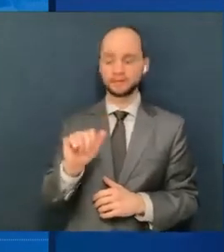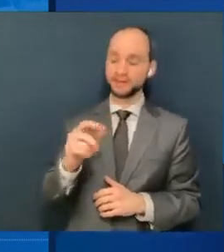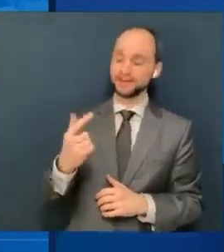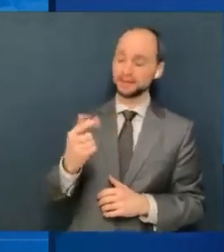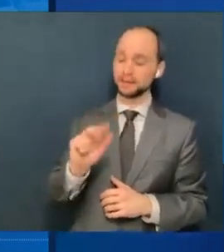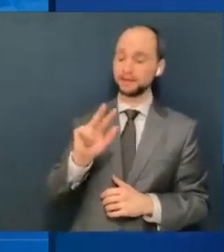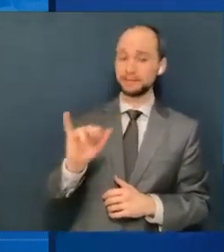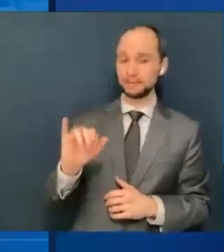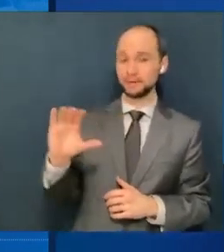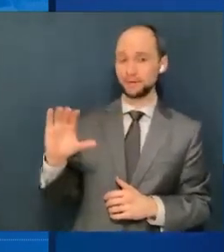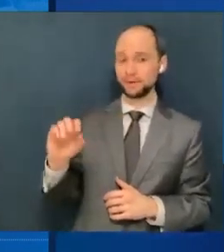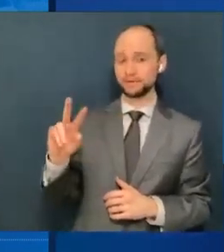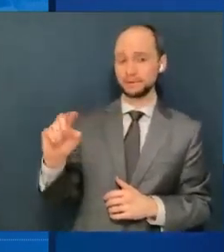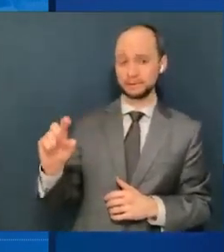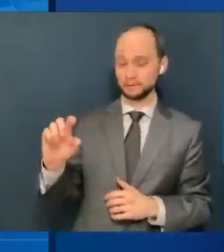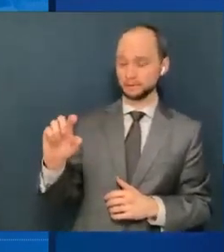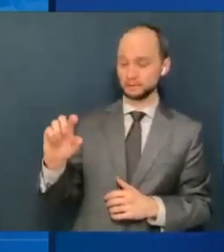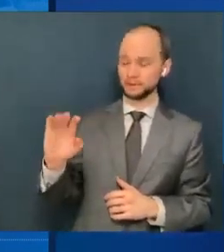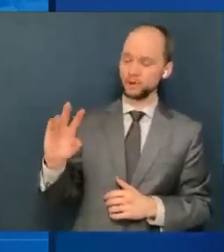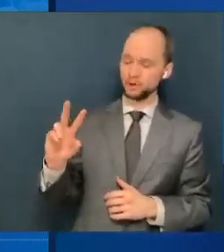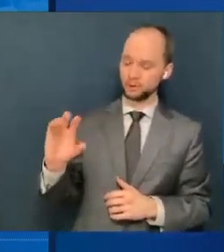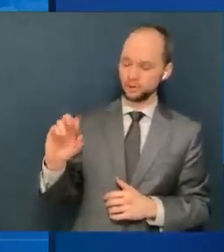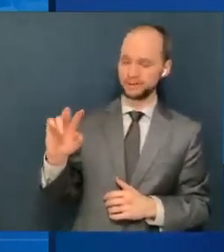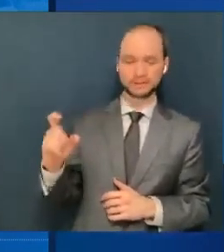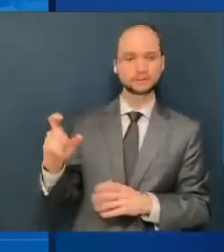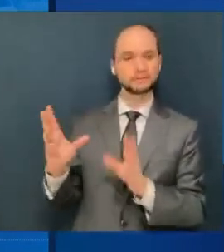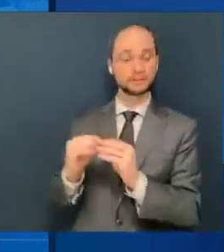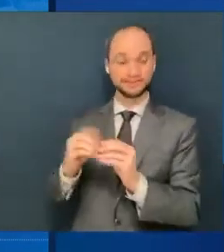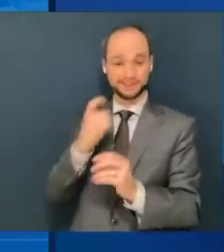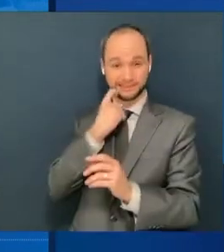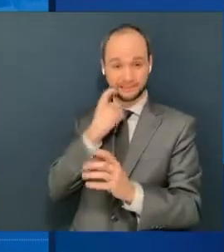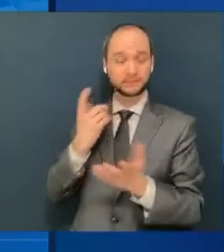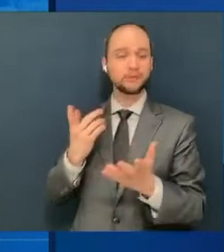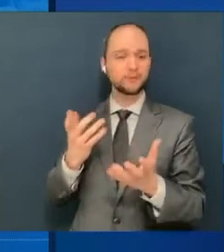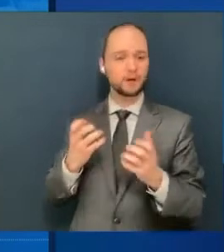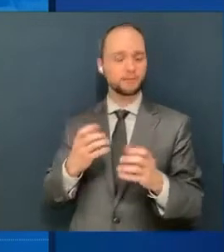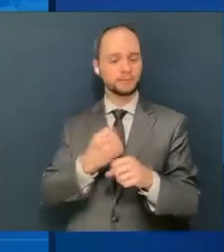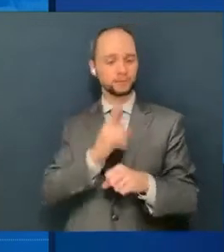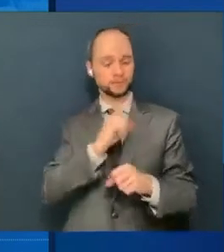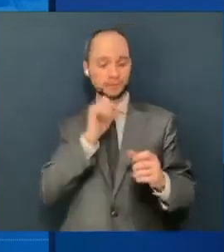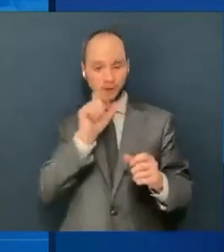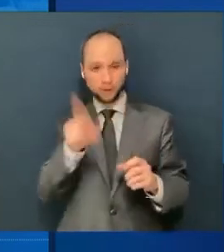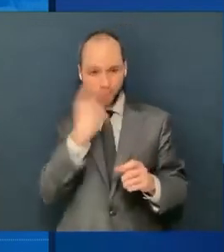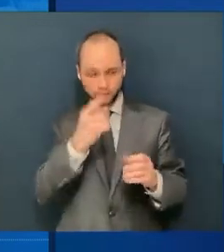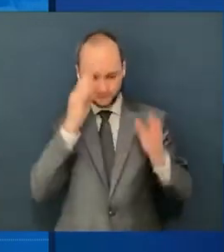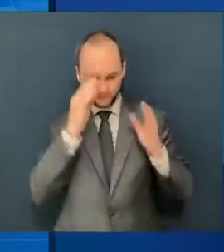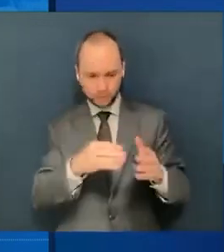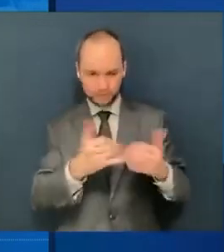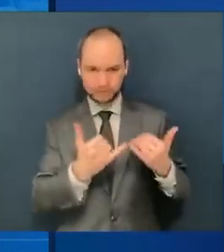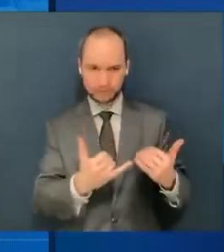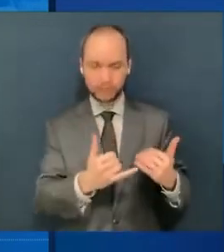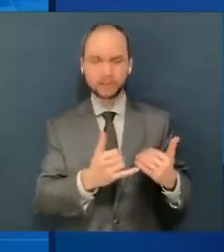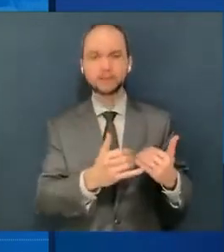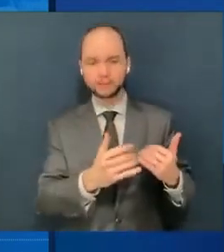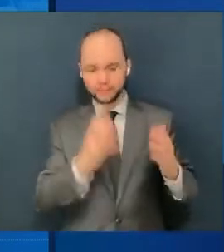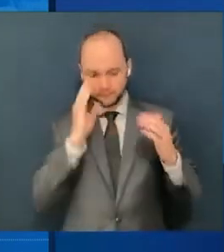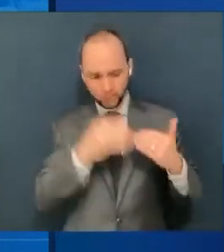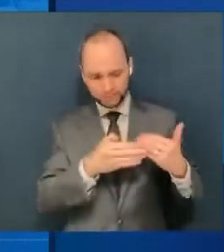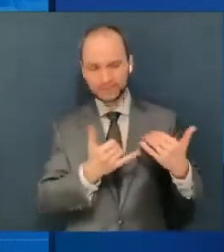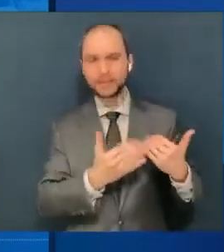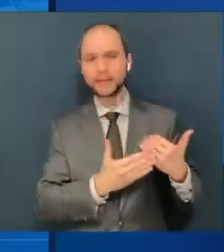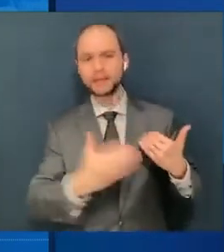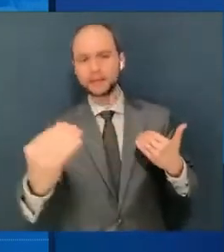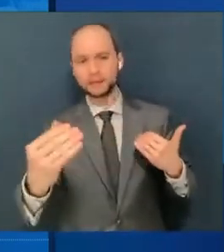important progress not only towards ending this pandemic, but preparing for the next one too. And we're encouraged by the continuing commitments